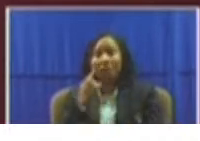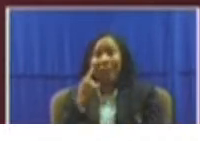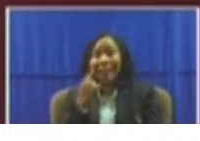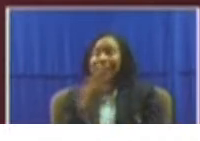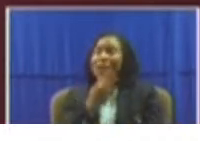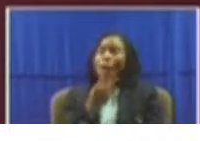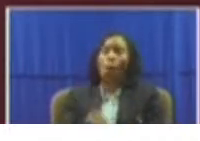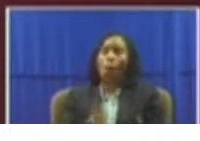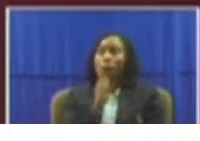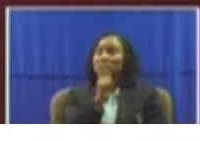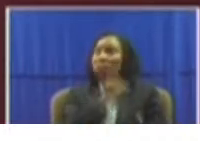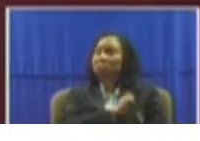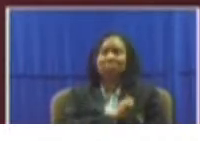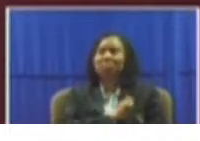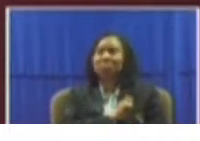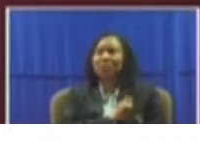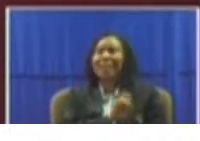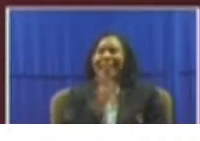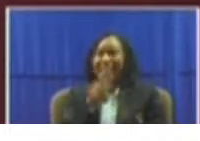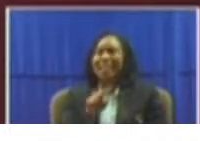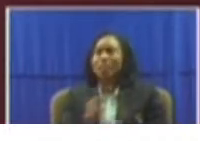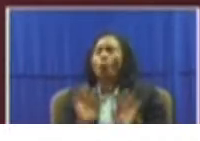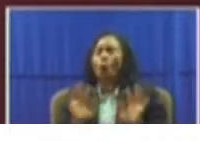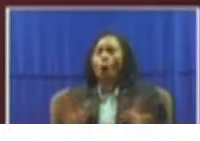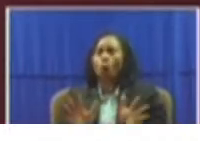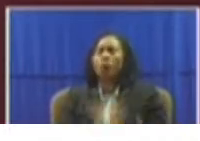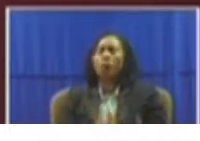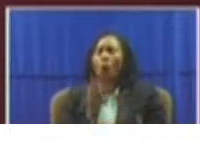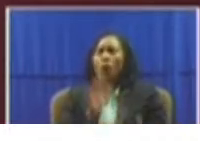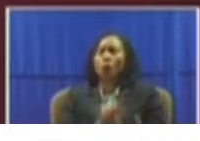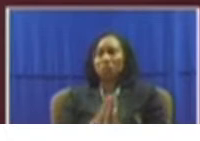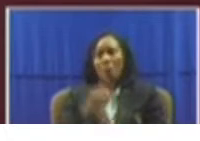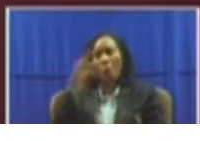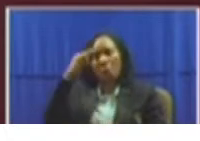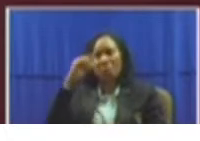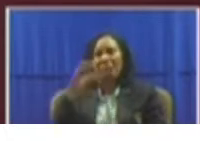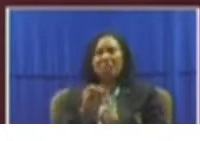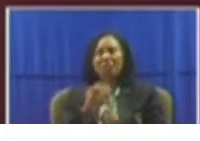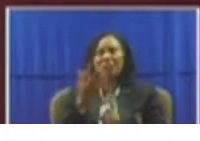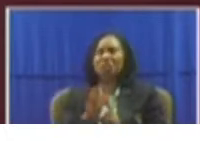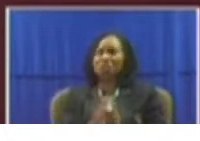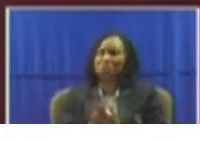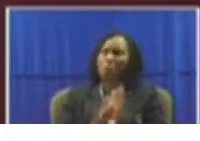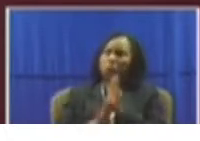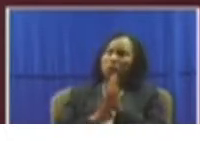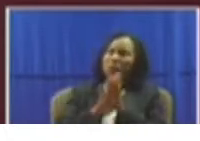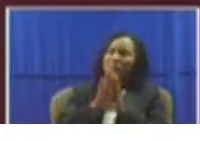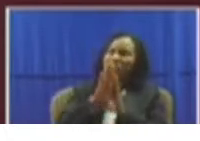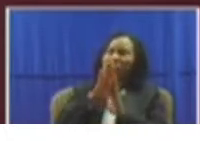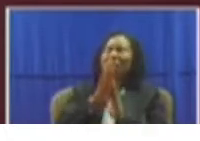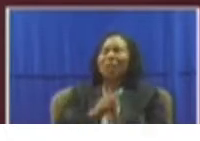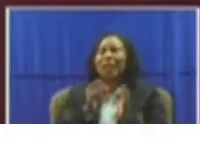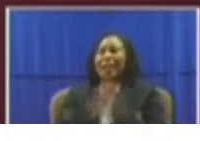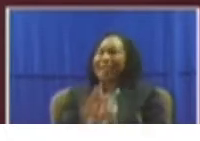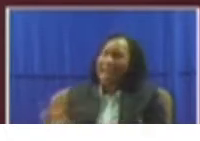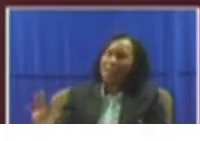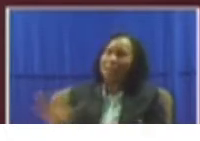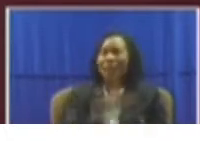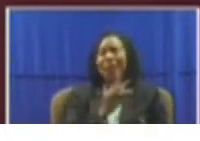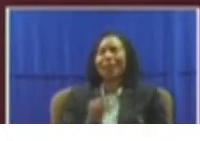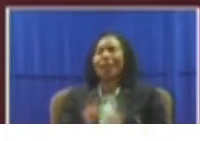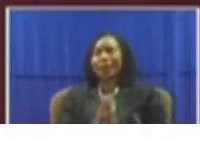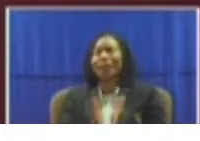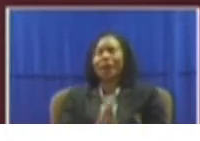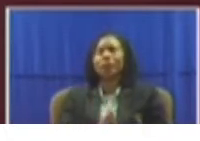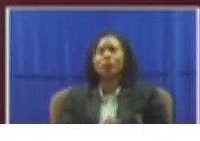them. Their cause is founded purely on the objective to decelerate progress and to discredit all forms of